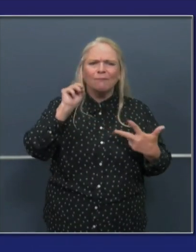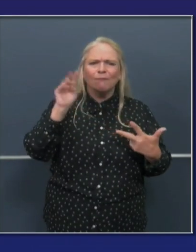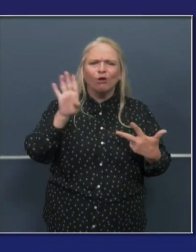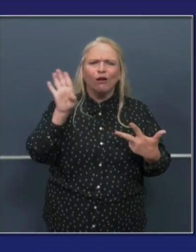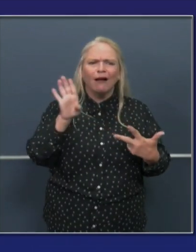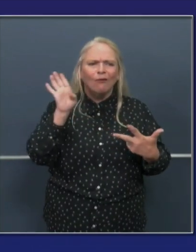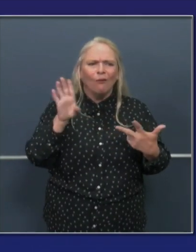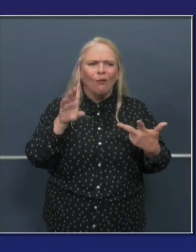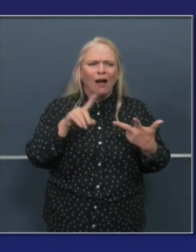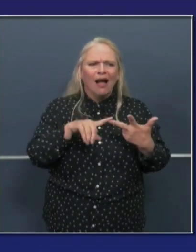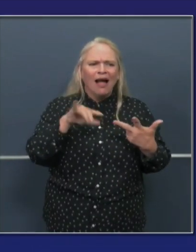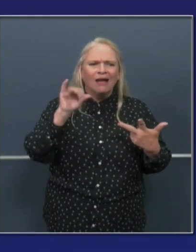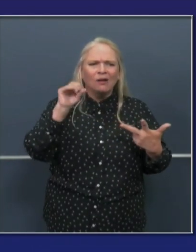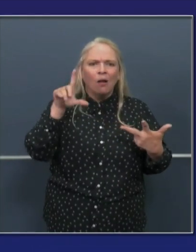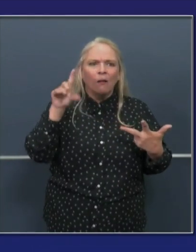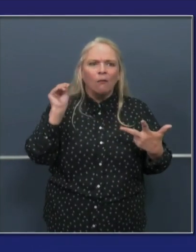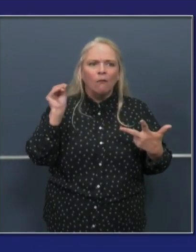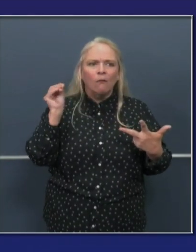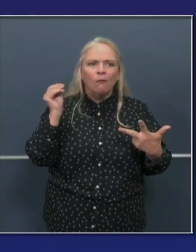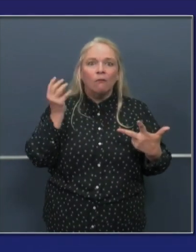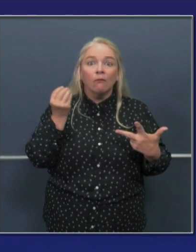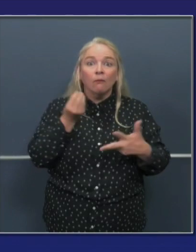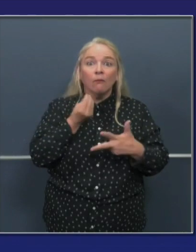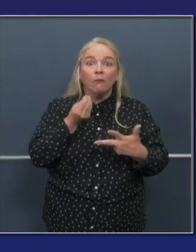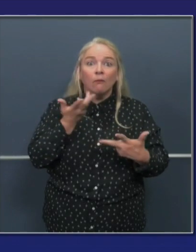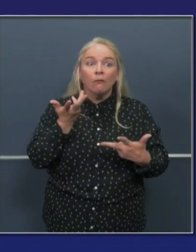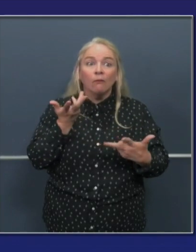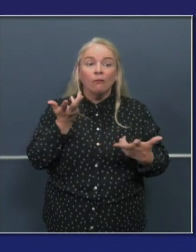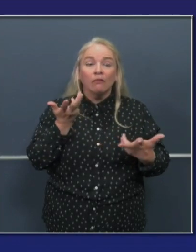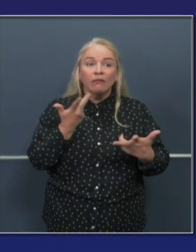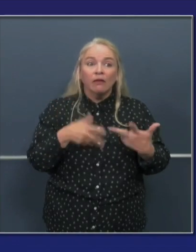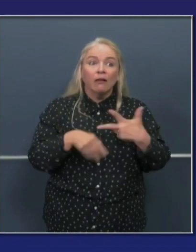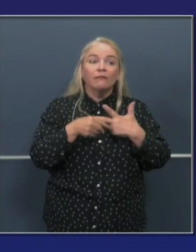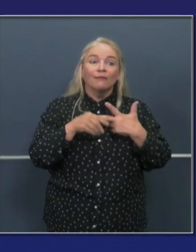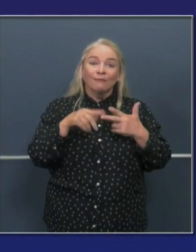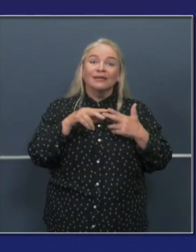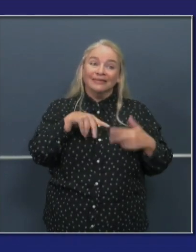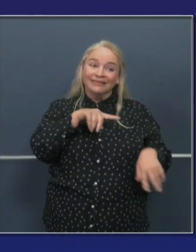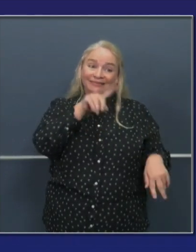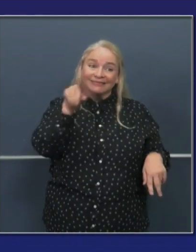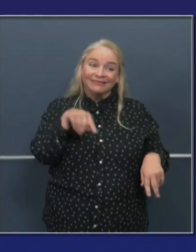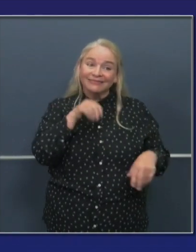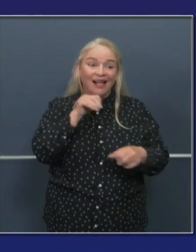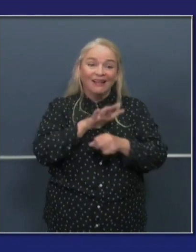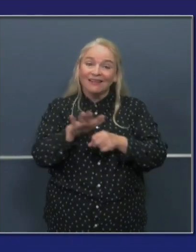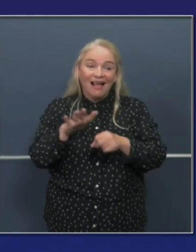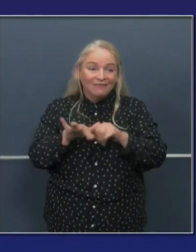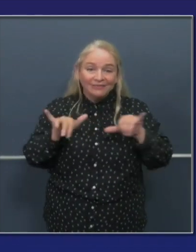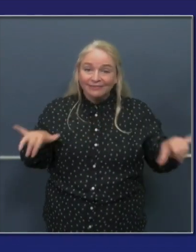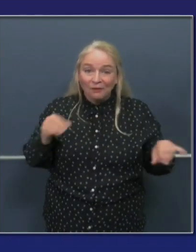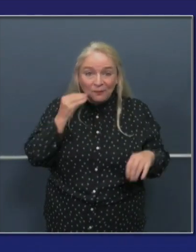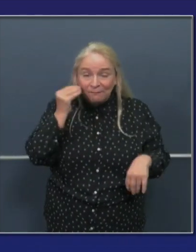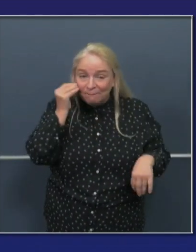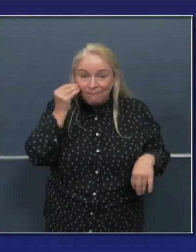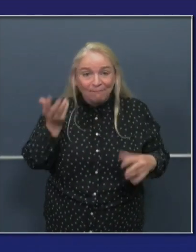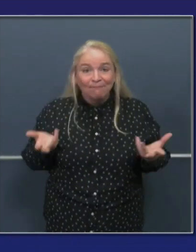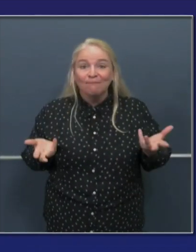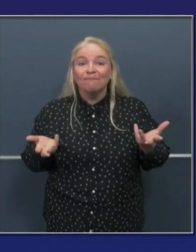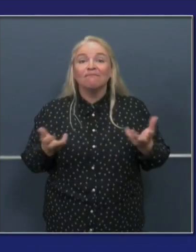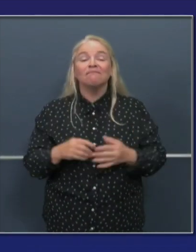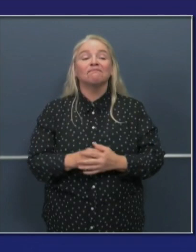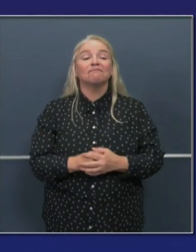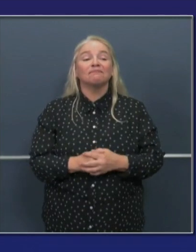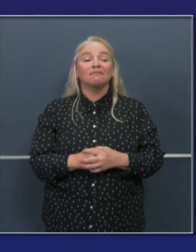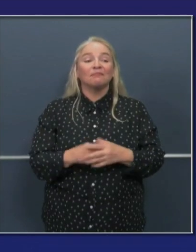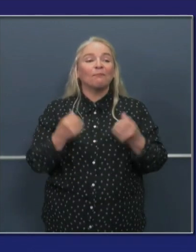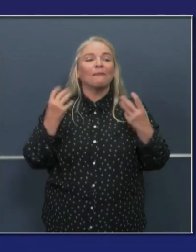then requires some modifications to the stay-at-home orders, the modifications in sectors that require a lot of indoor activities